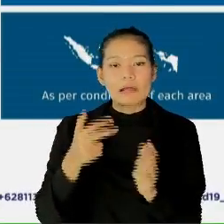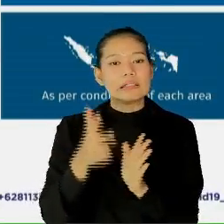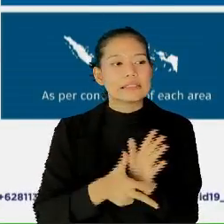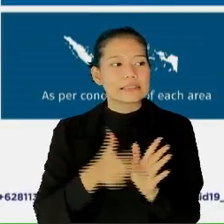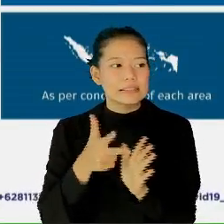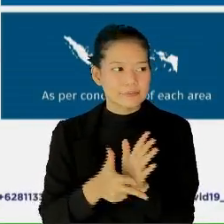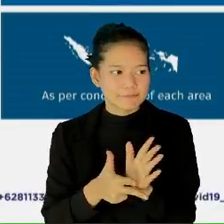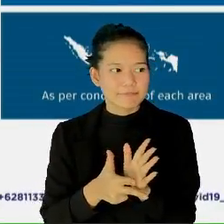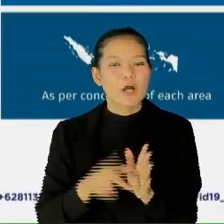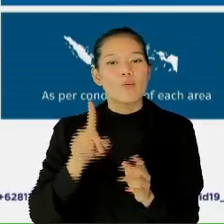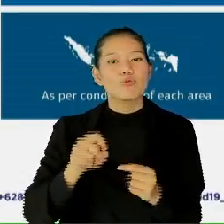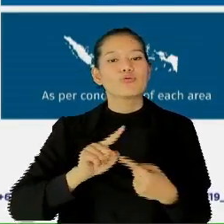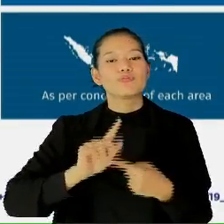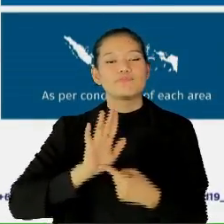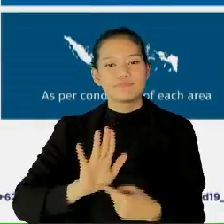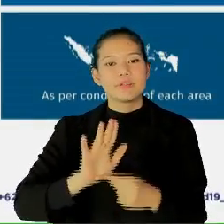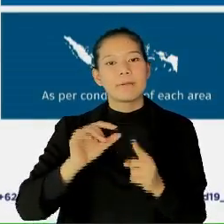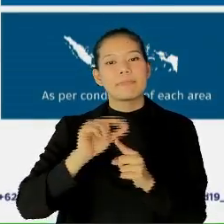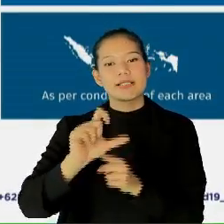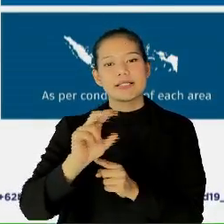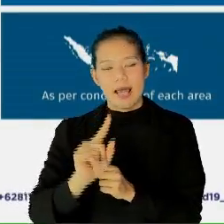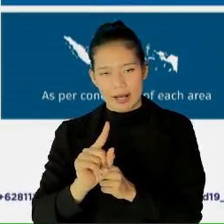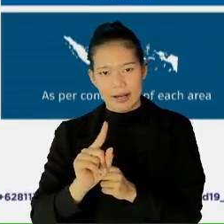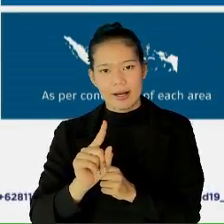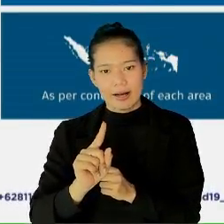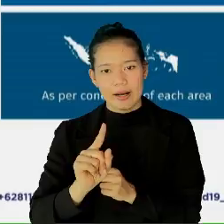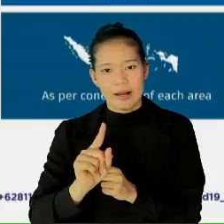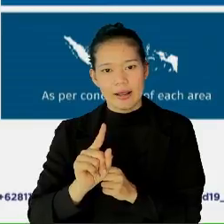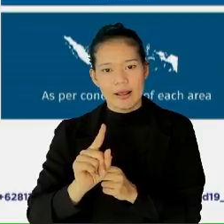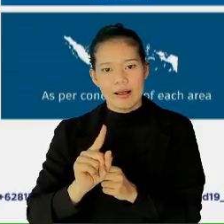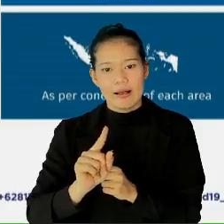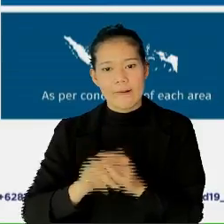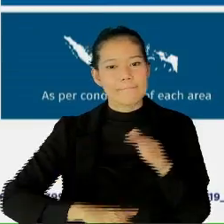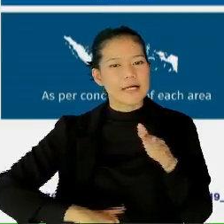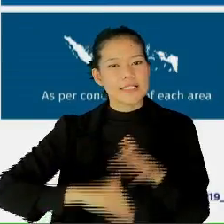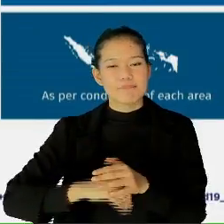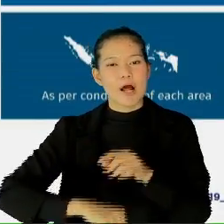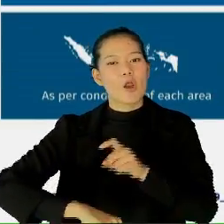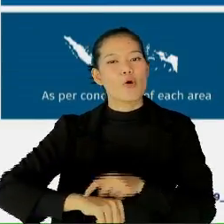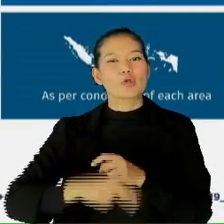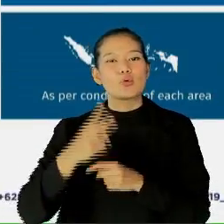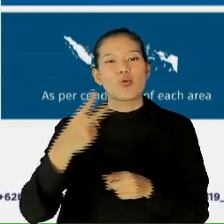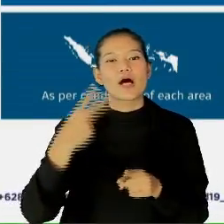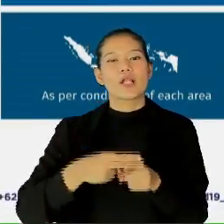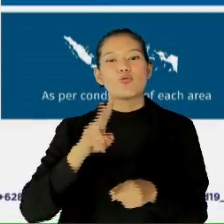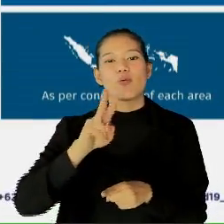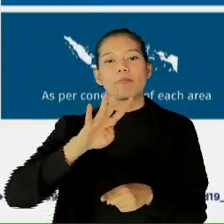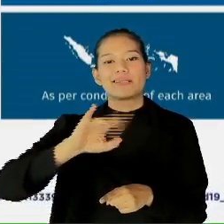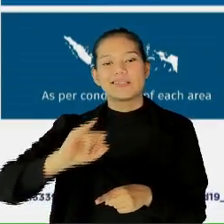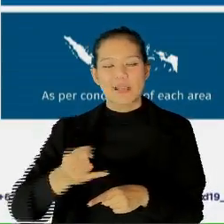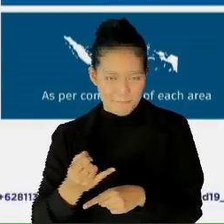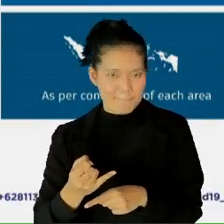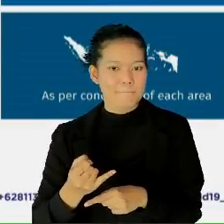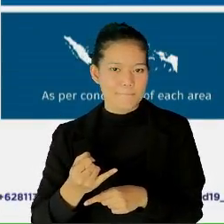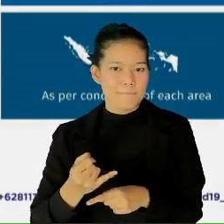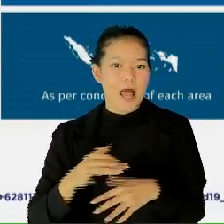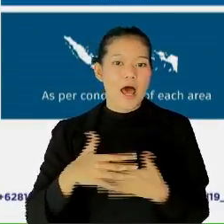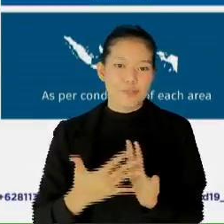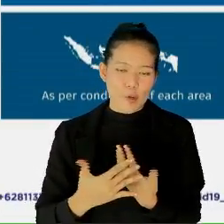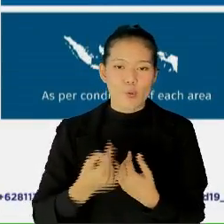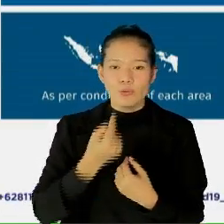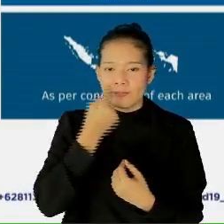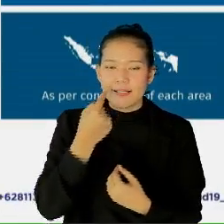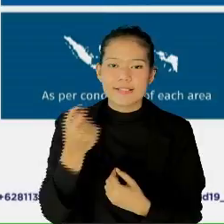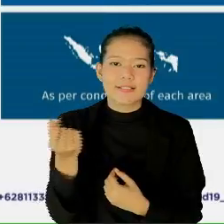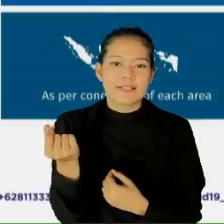namely RT-PCR test results with maximum 2 times 24 hours specimen collections, or rapid antigen